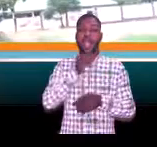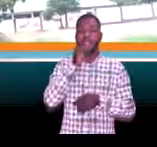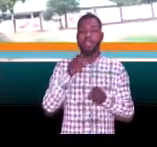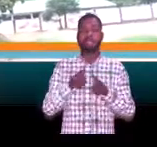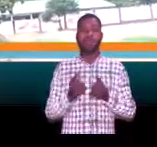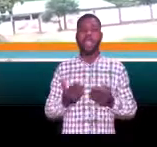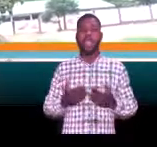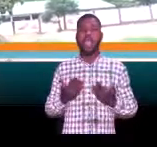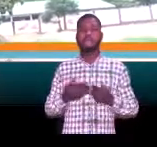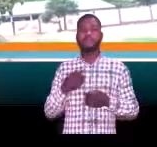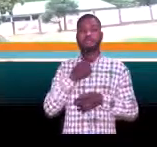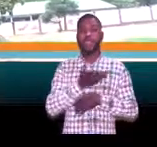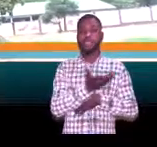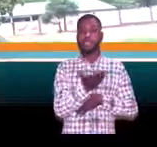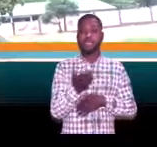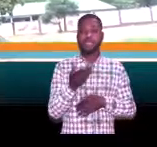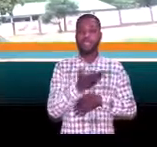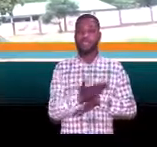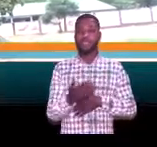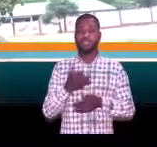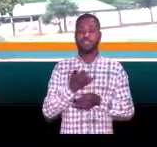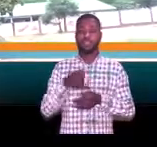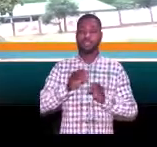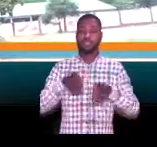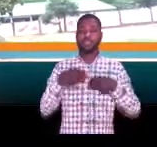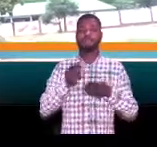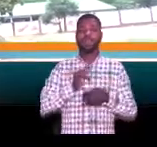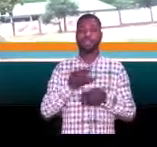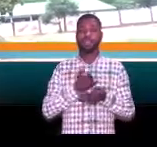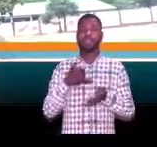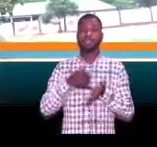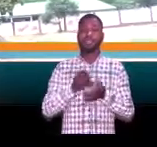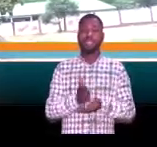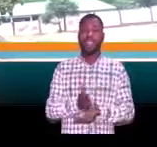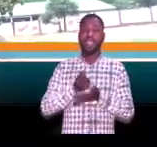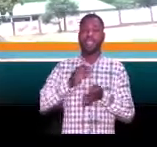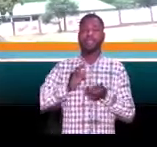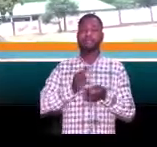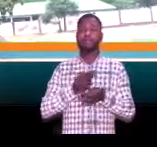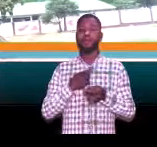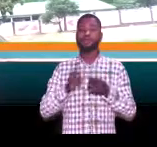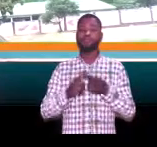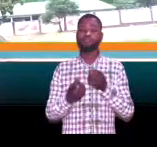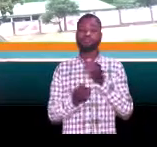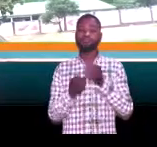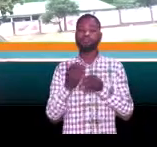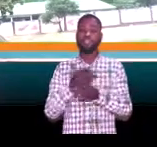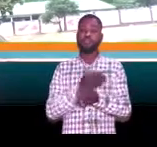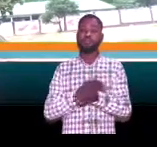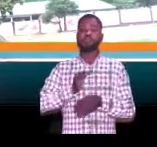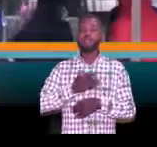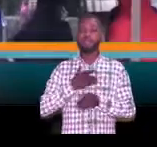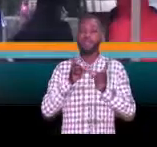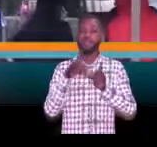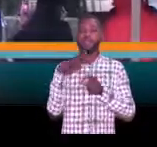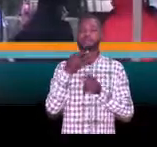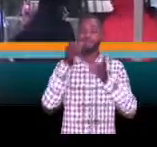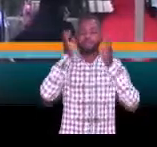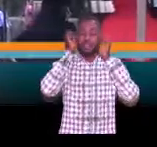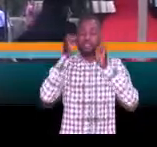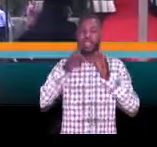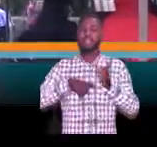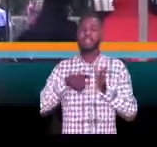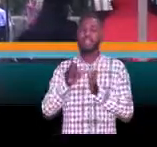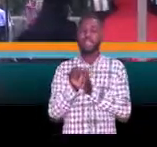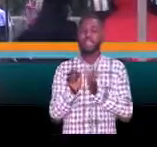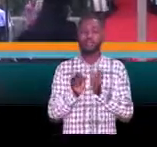I'm so happy for this gift they gave us because it helped us to boost our level of education. In Lagos State,